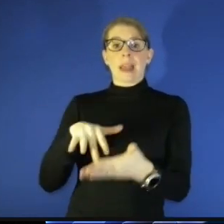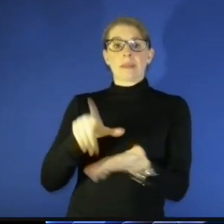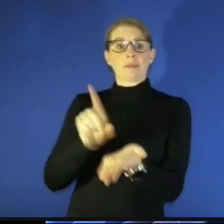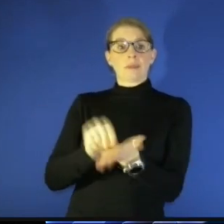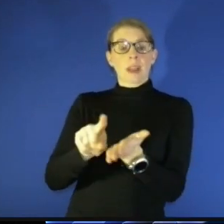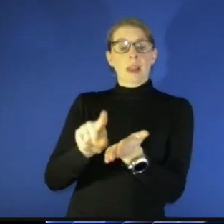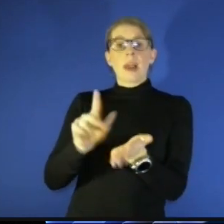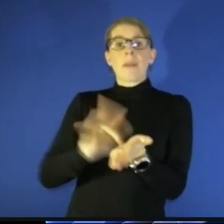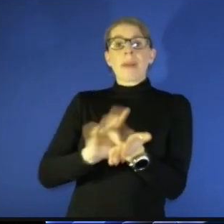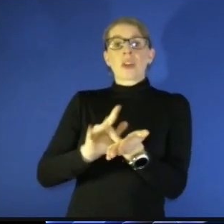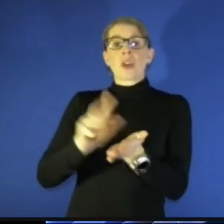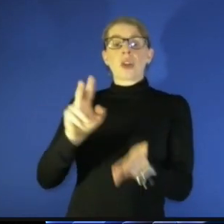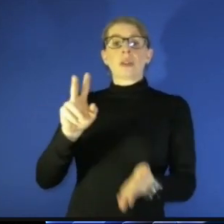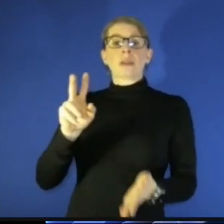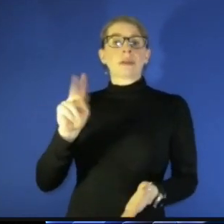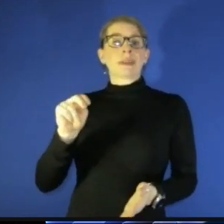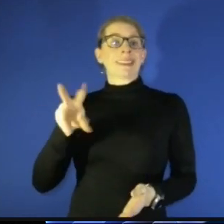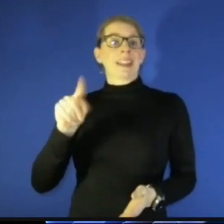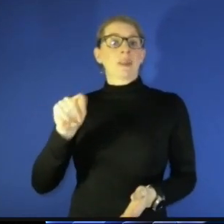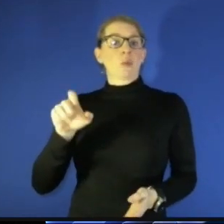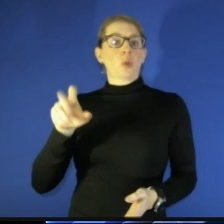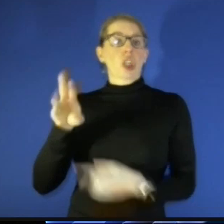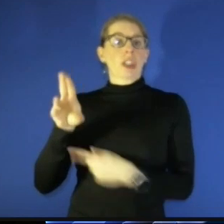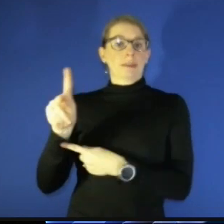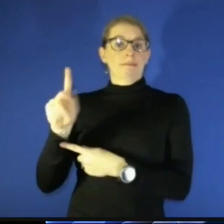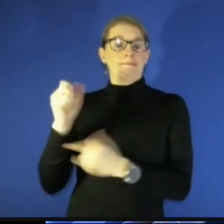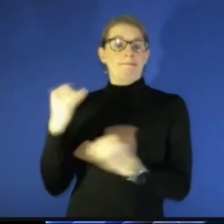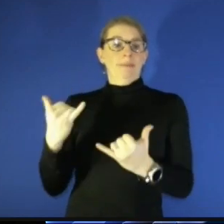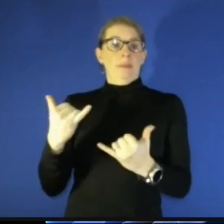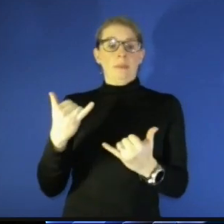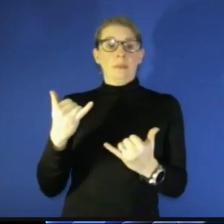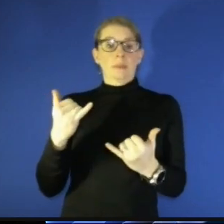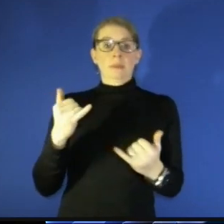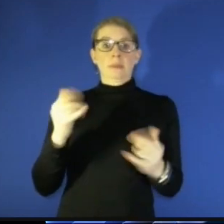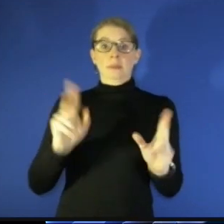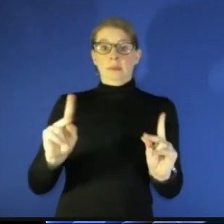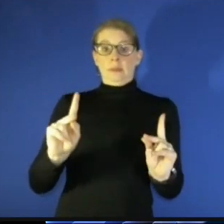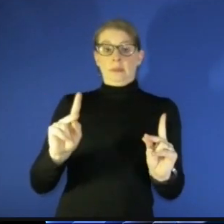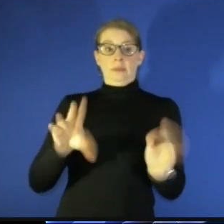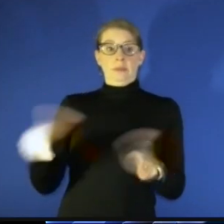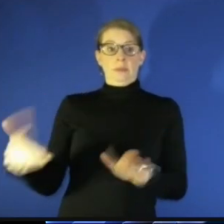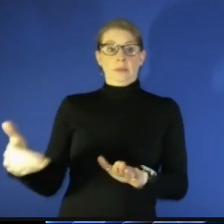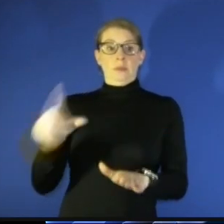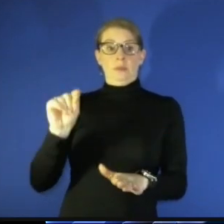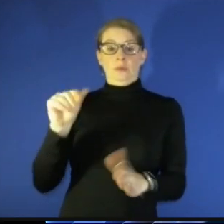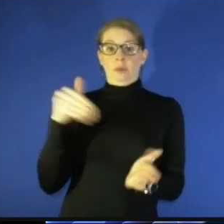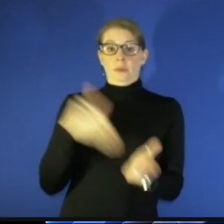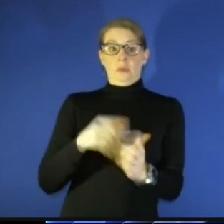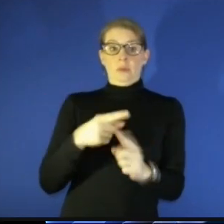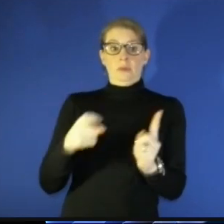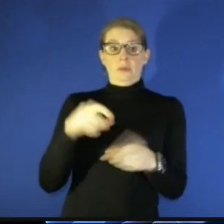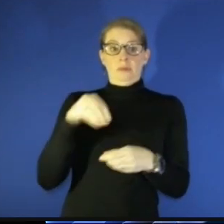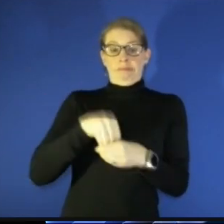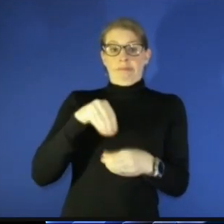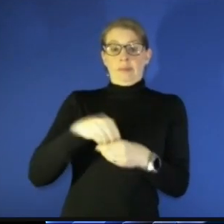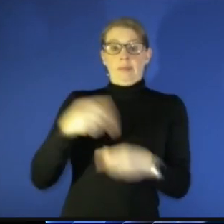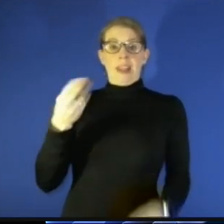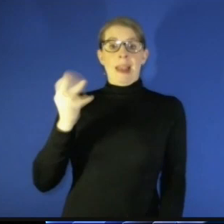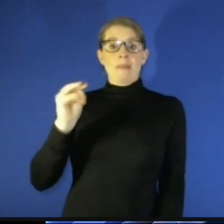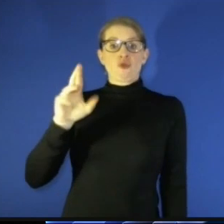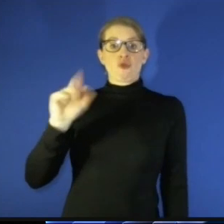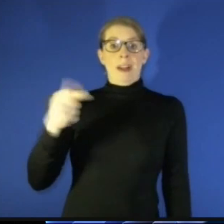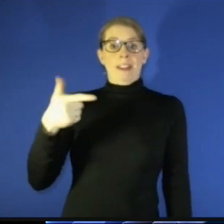that shows that more than 20,000 people in the United States die of an intracerebral hemorrhage. Researchers